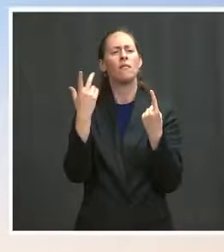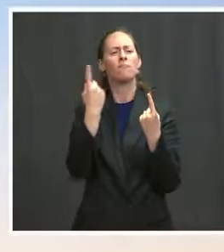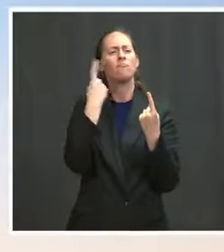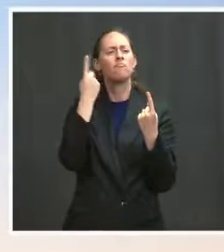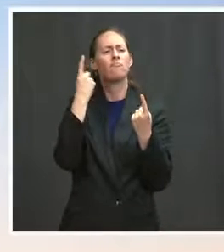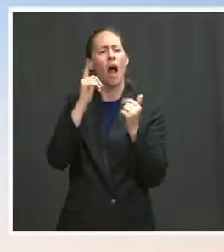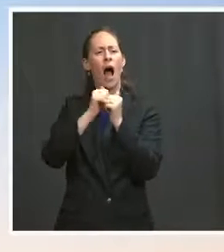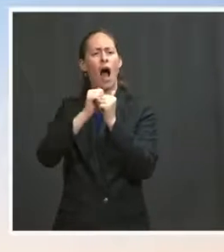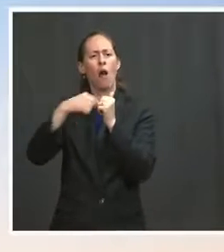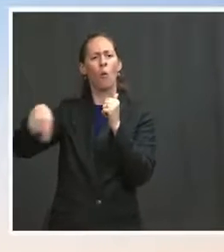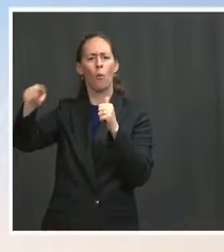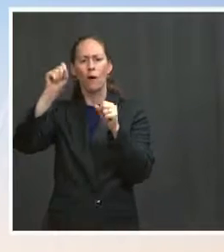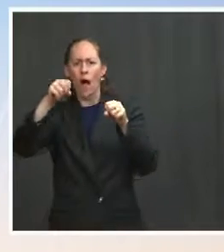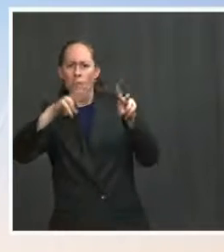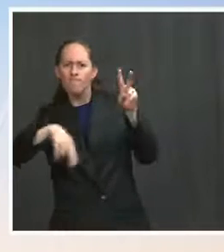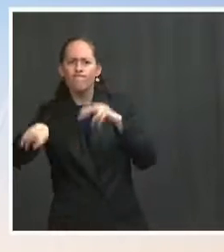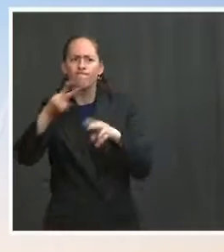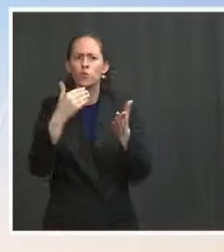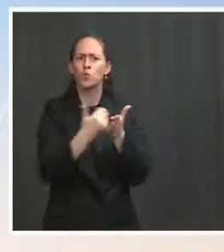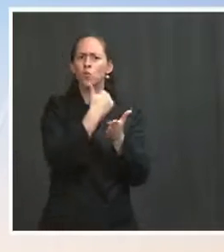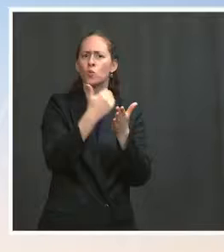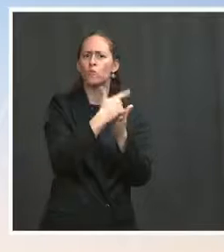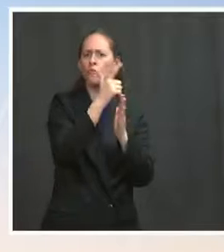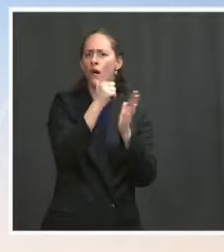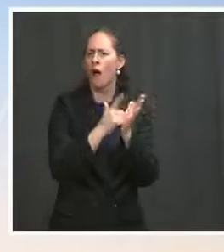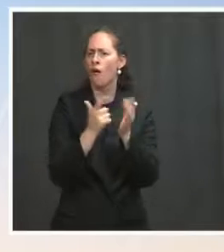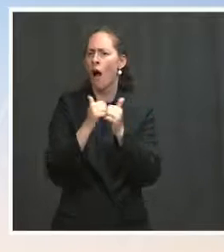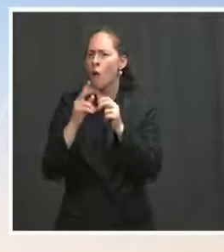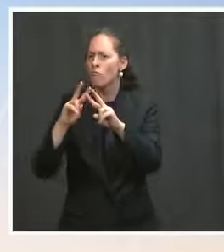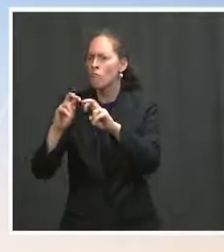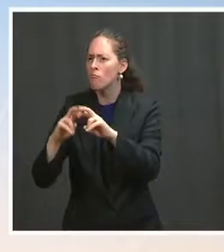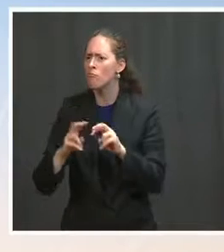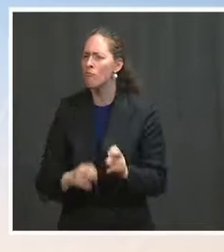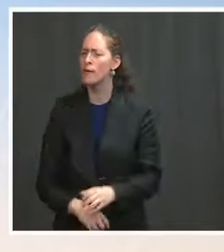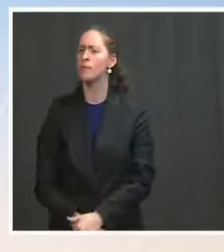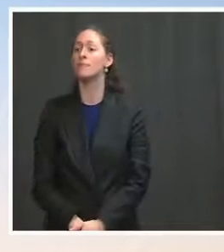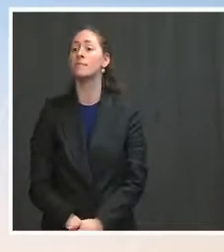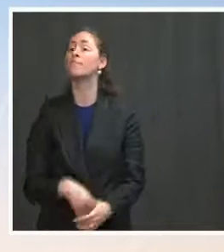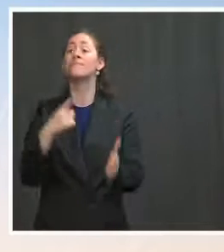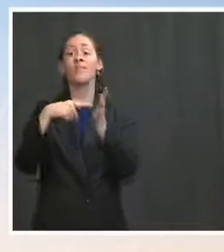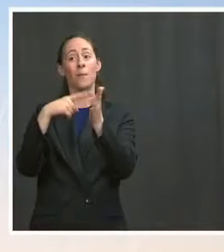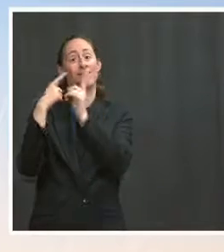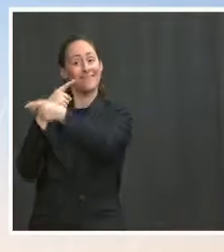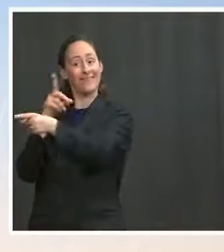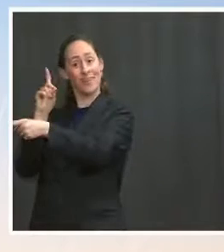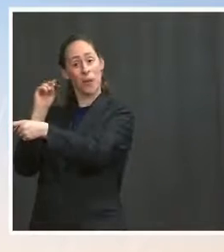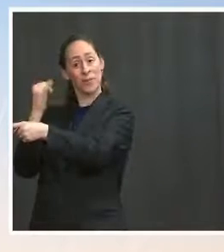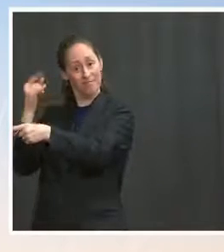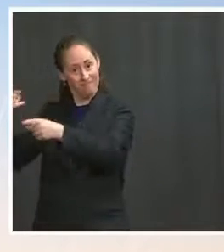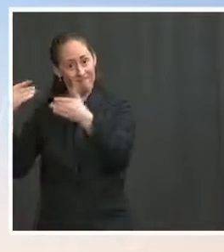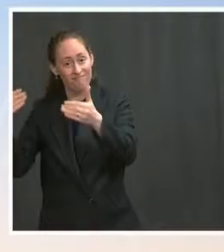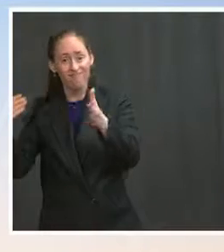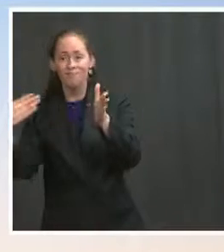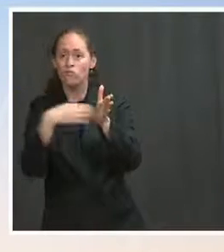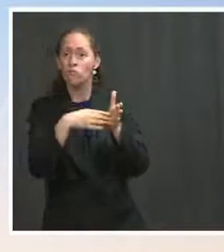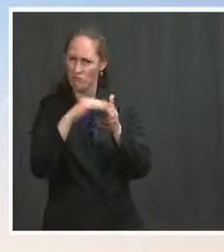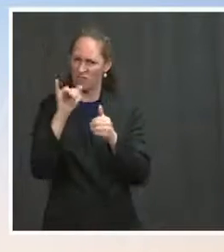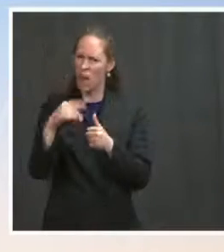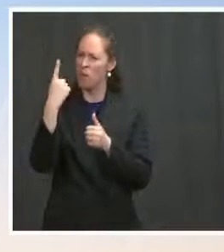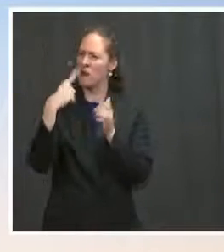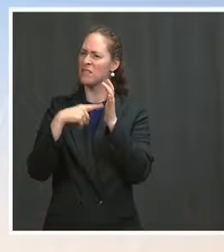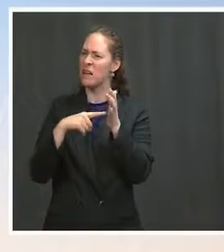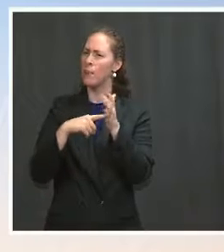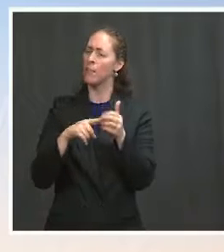engaging- Department of Justice take an action today. That's an example. But you've also seen the vice president meet with legislators and work